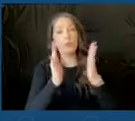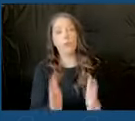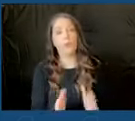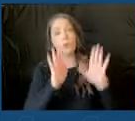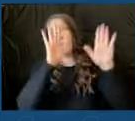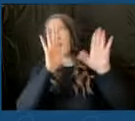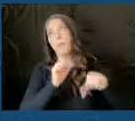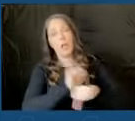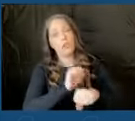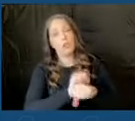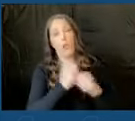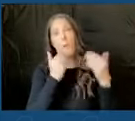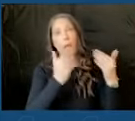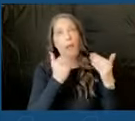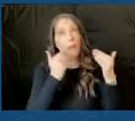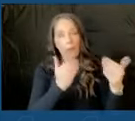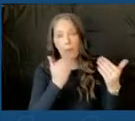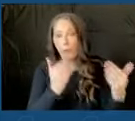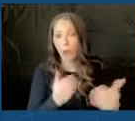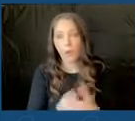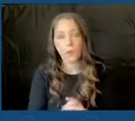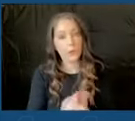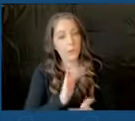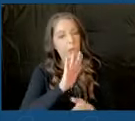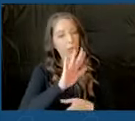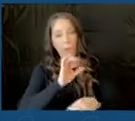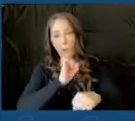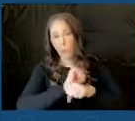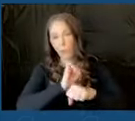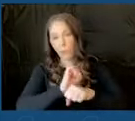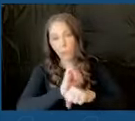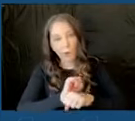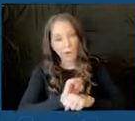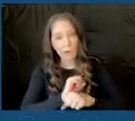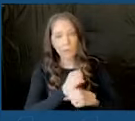I can't thank them enough for what they've done to help us go